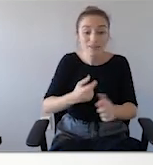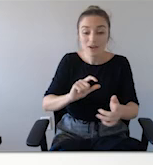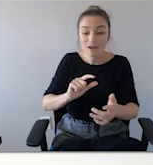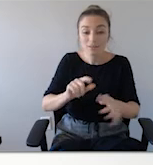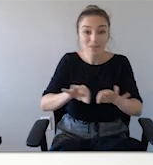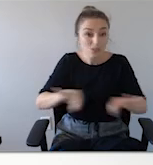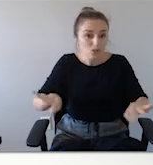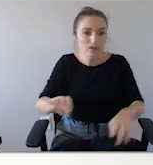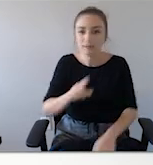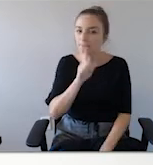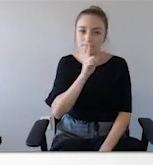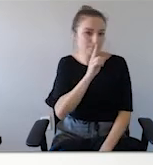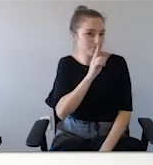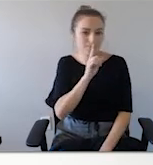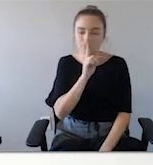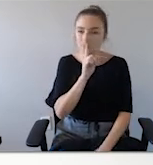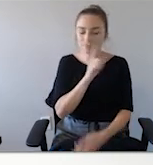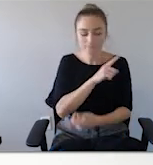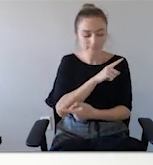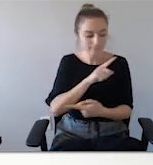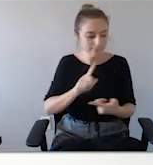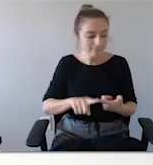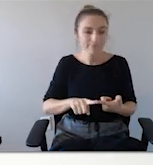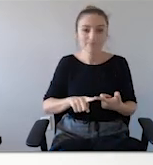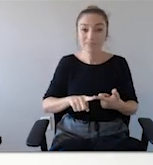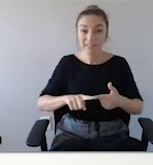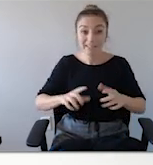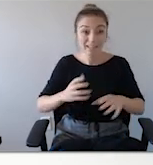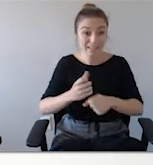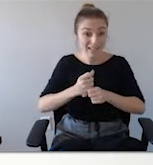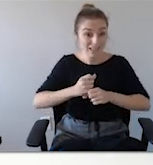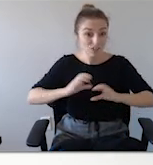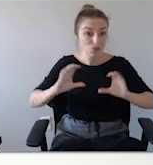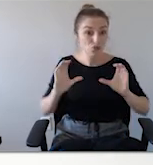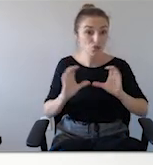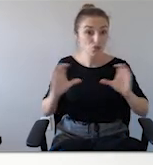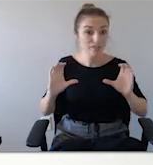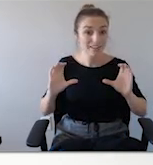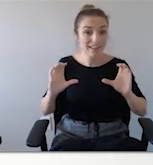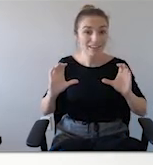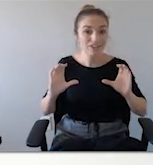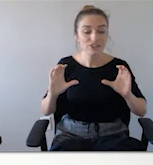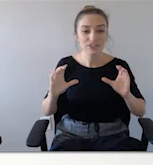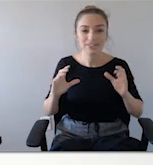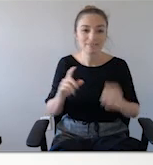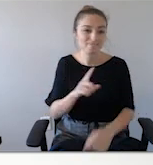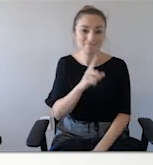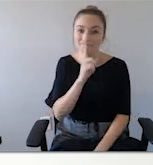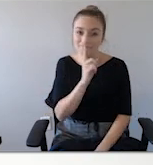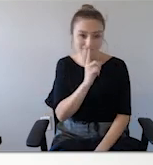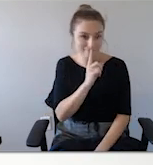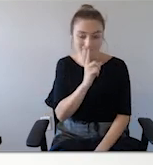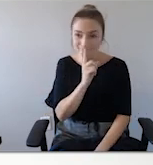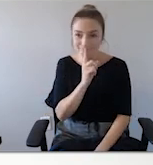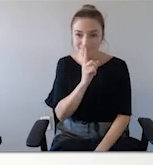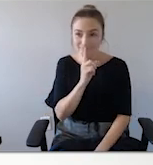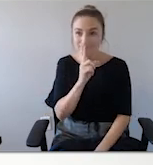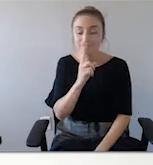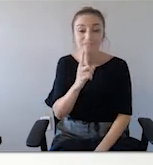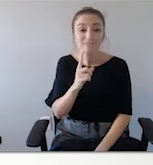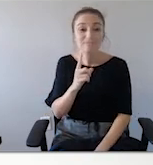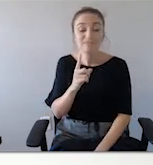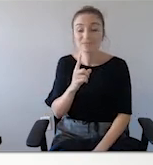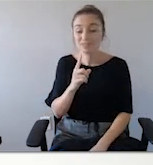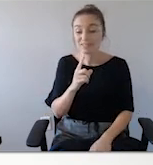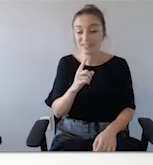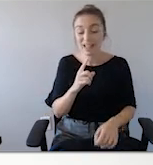a regular certification. Even the one, I don't know if you guys know this, there's actually a certification to lube and tires on a car. They won't be